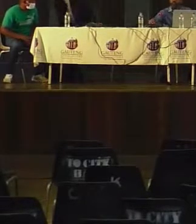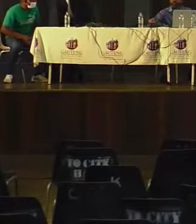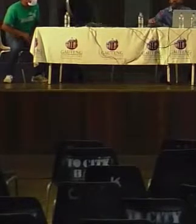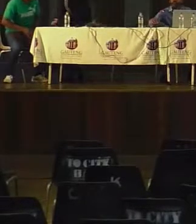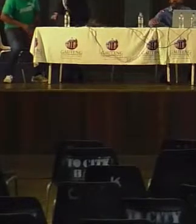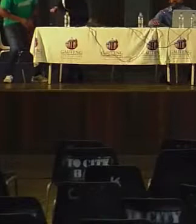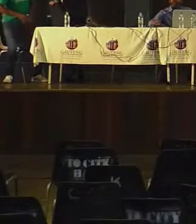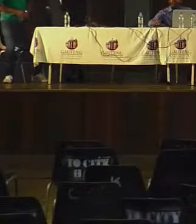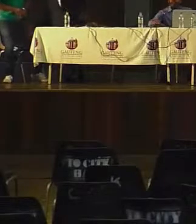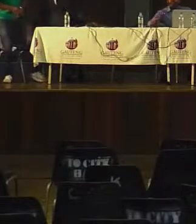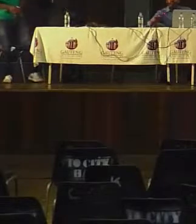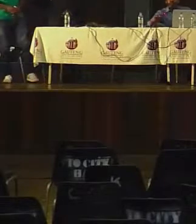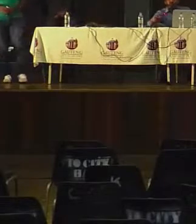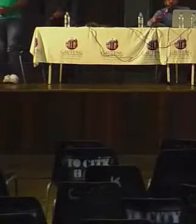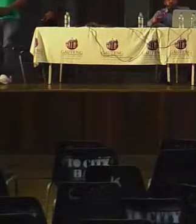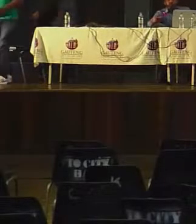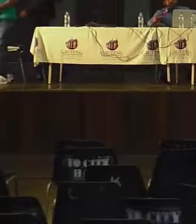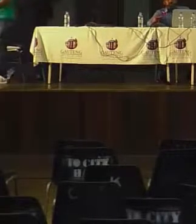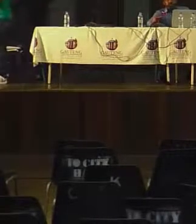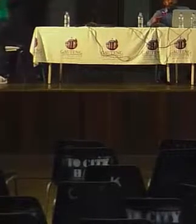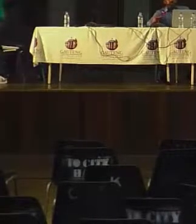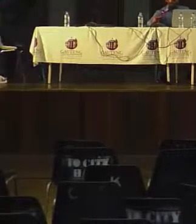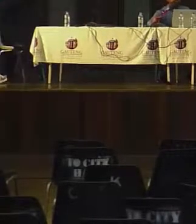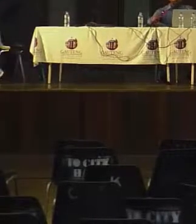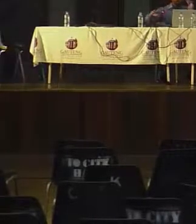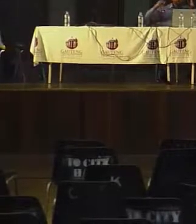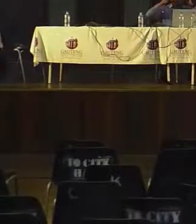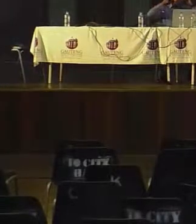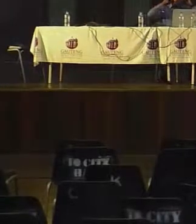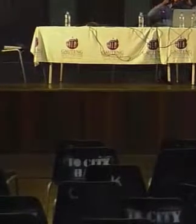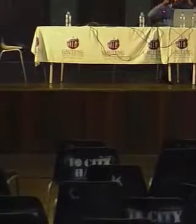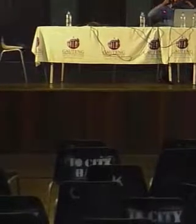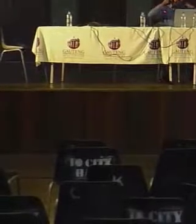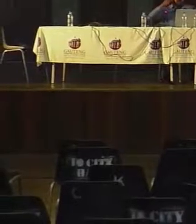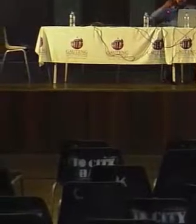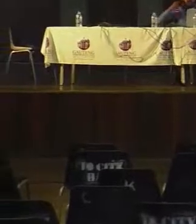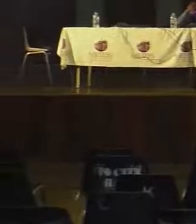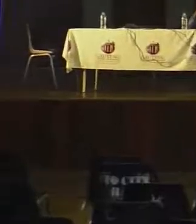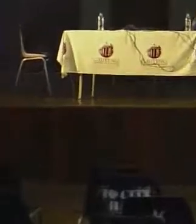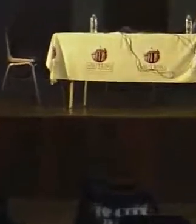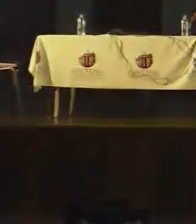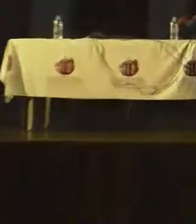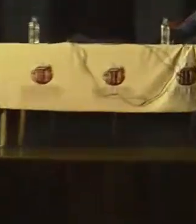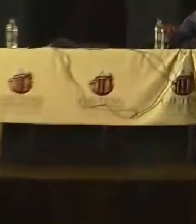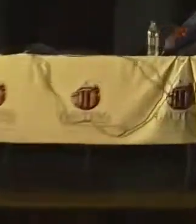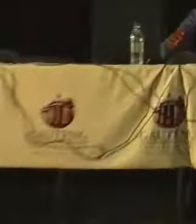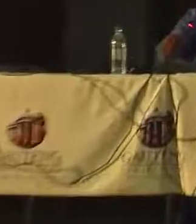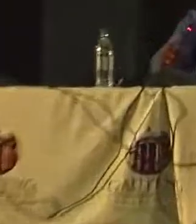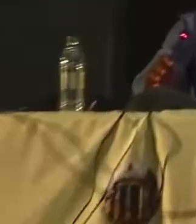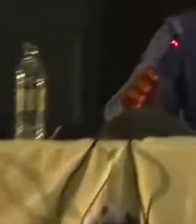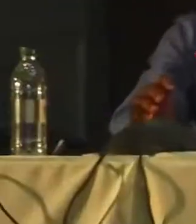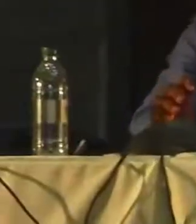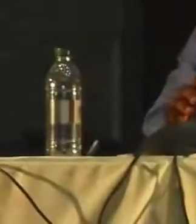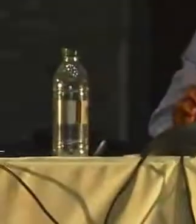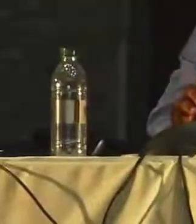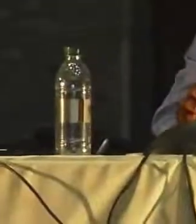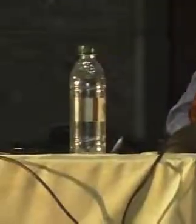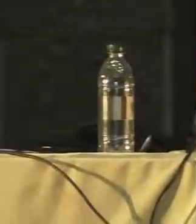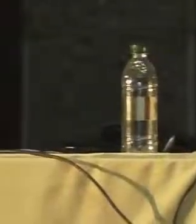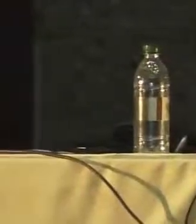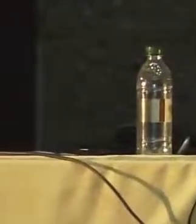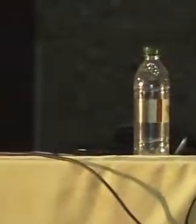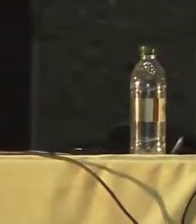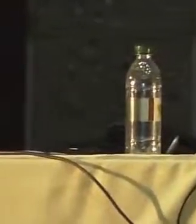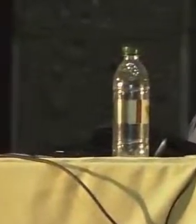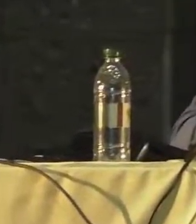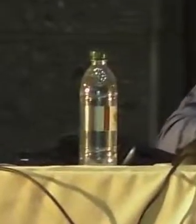report that we need to finish, and we are needing to listen. I'd really appreciate it. Thank you so much. Simbisa, over to you. Okay, thank